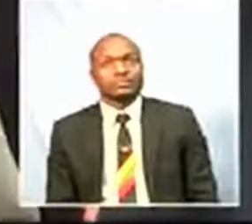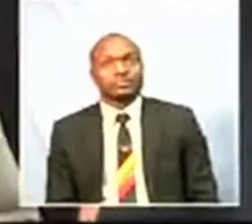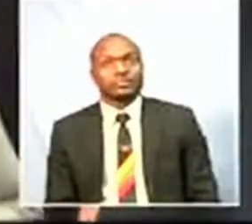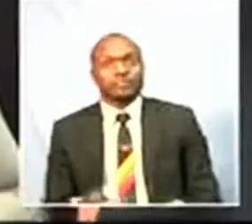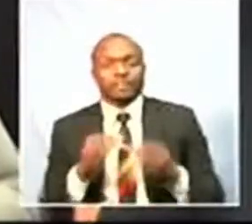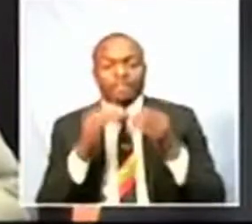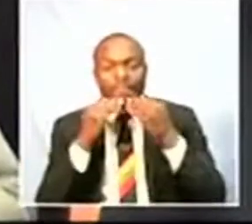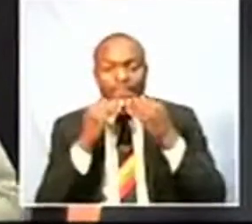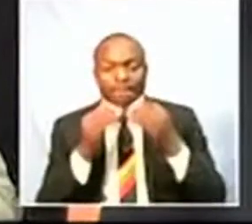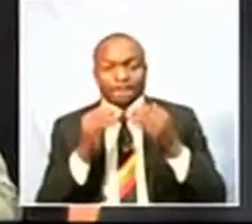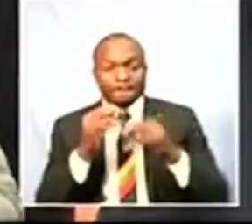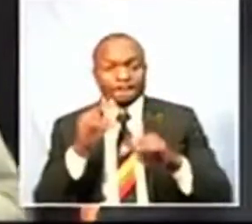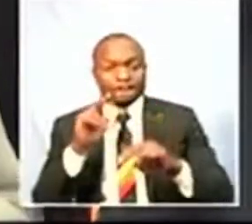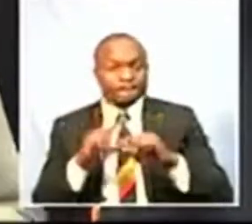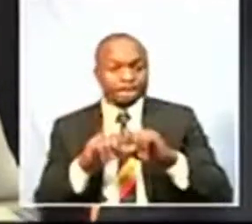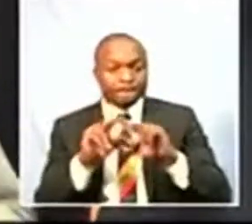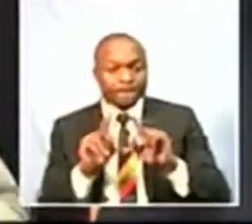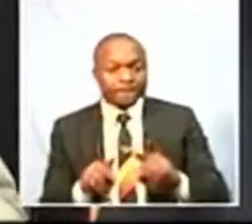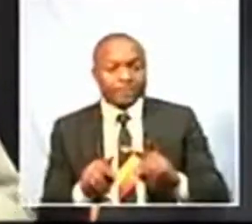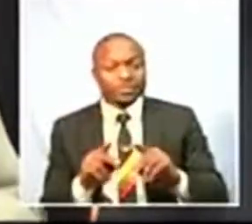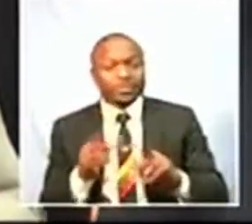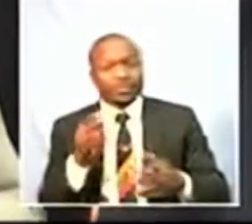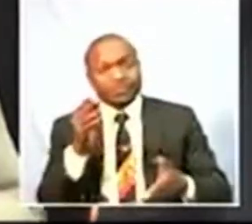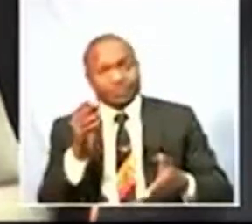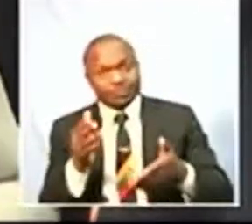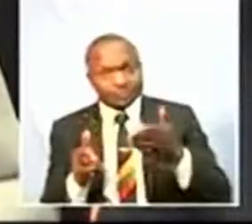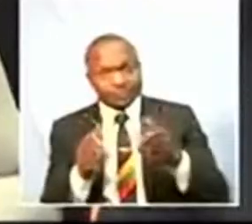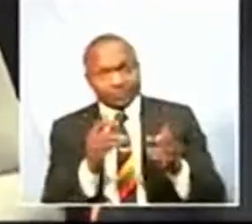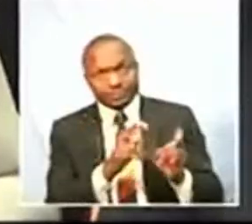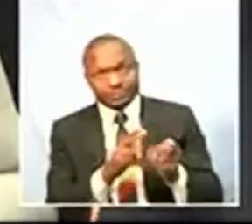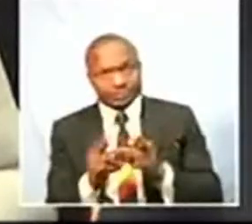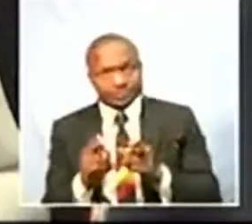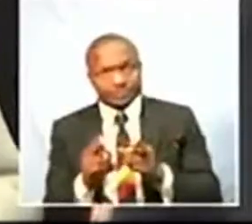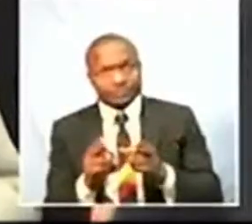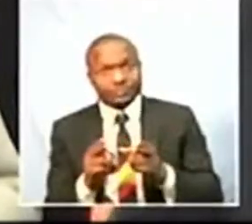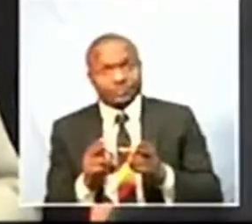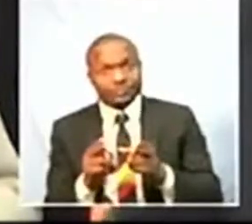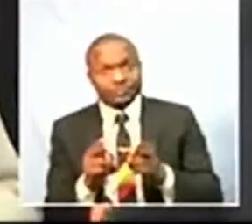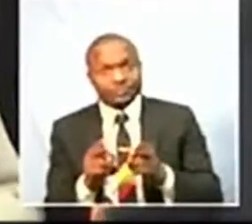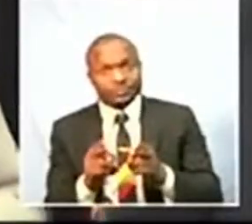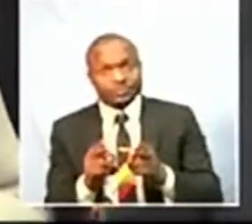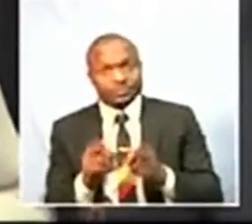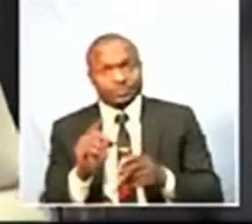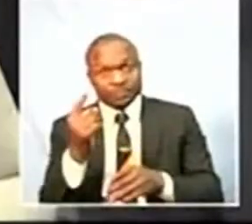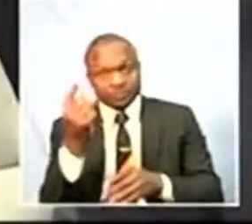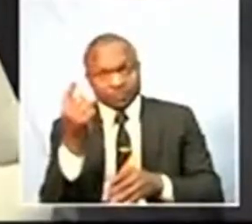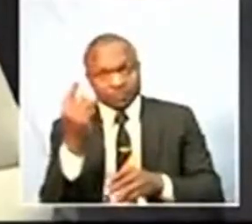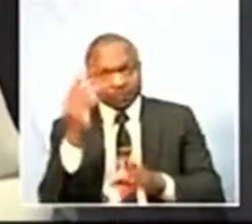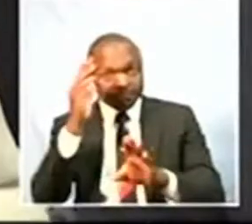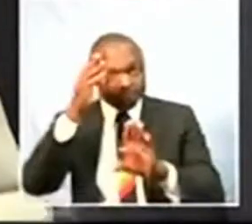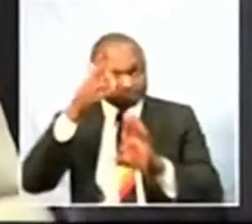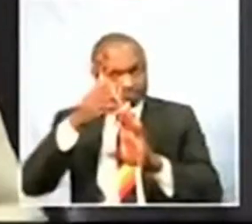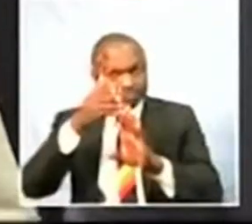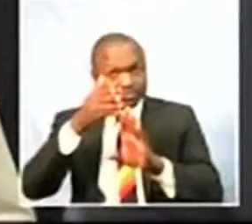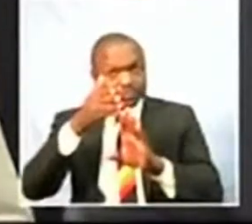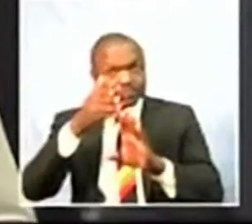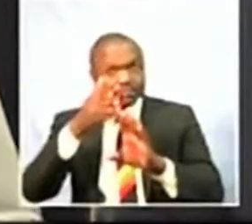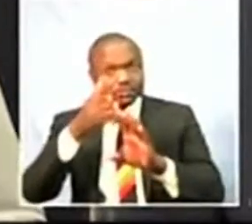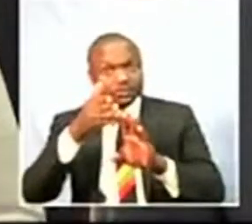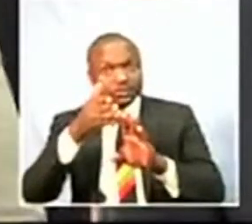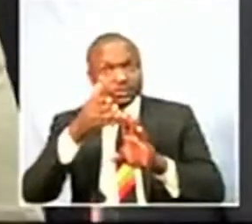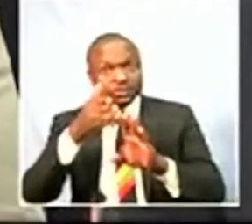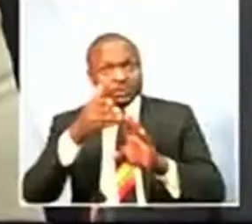Thank you, Chair. Maybe to respond to that, maybe I'll take you to one specific directive in the circular.